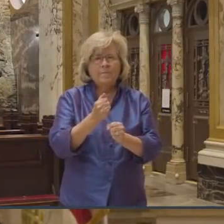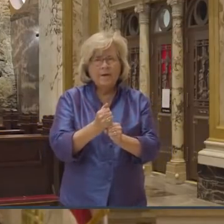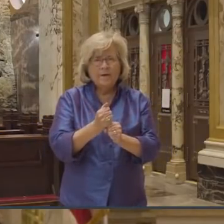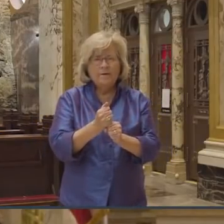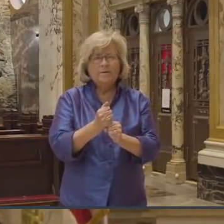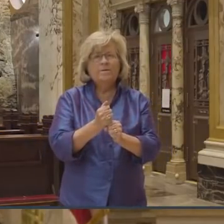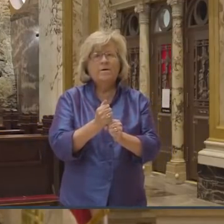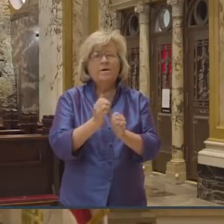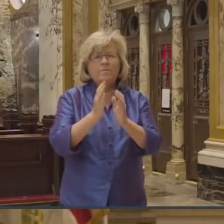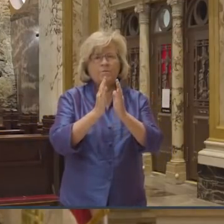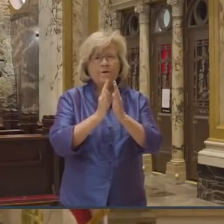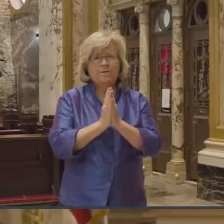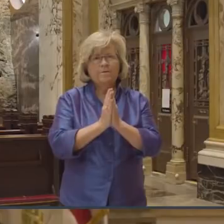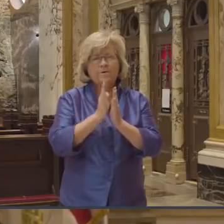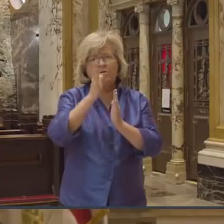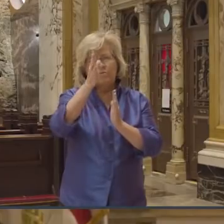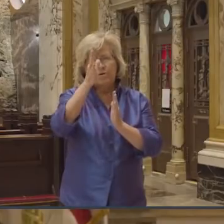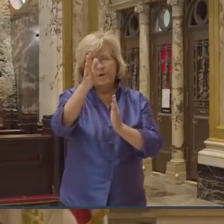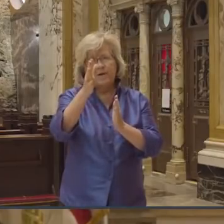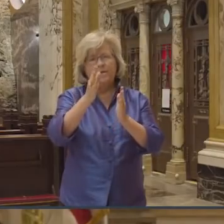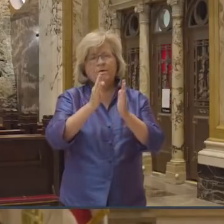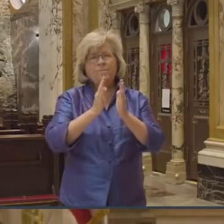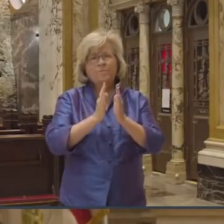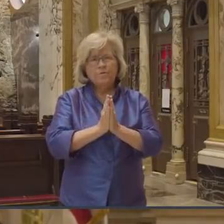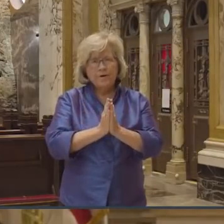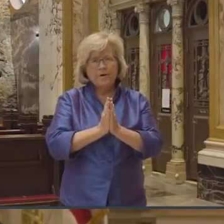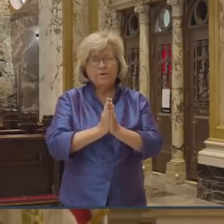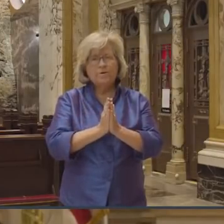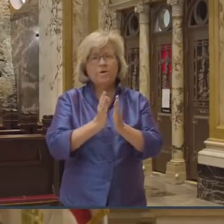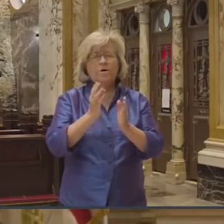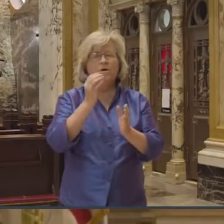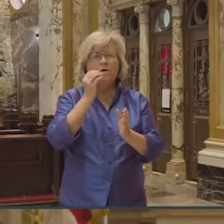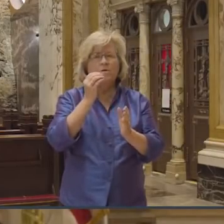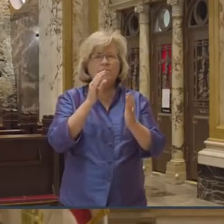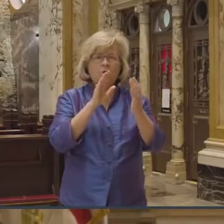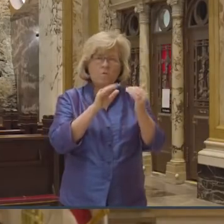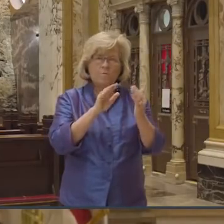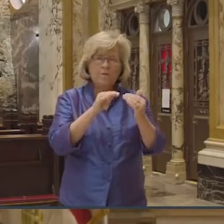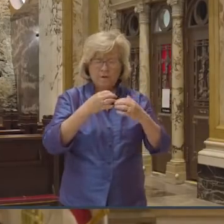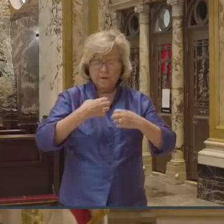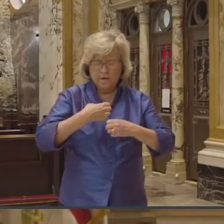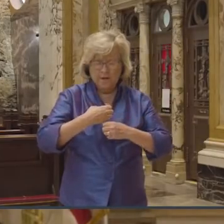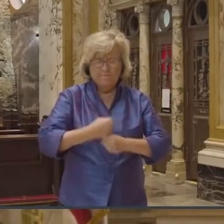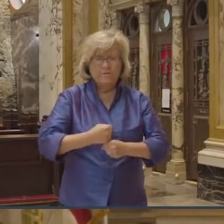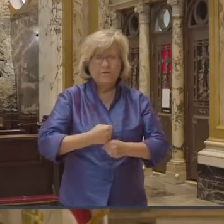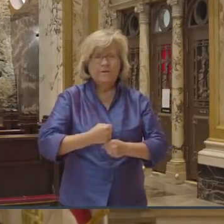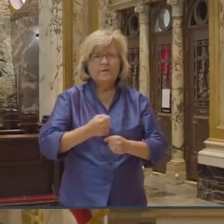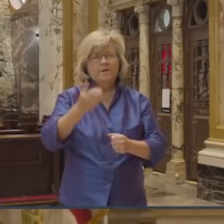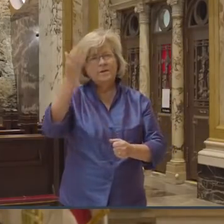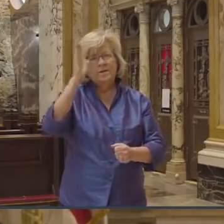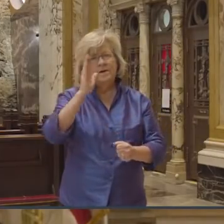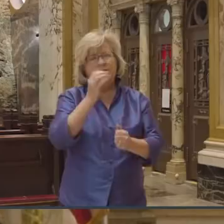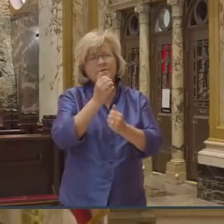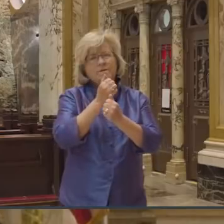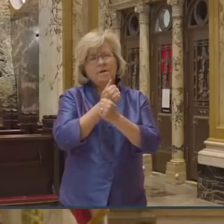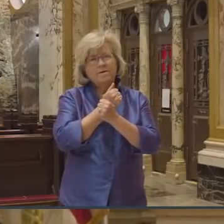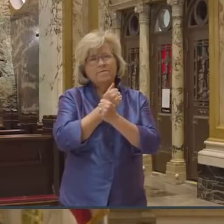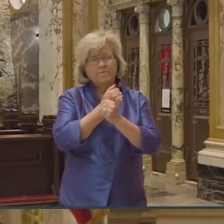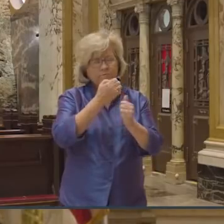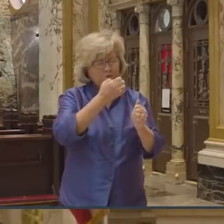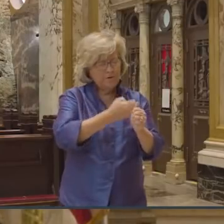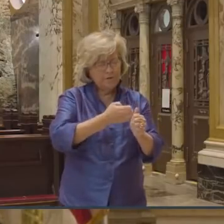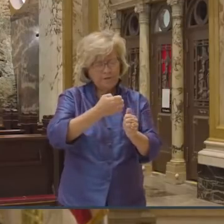lives a prayer of hope, confident in God's loving plan for each and every one of